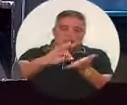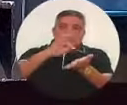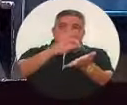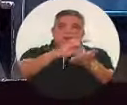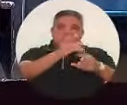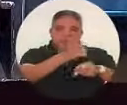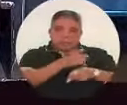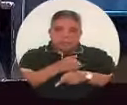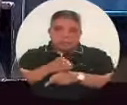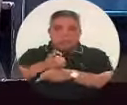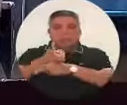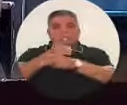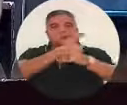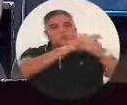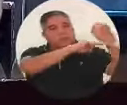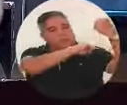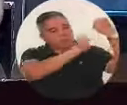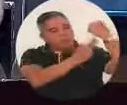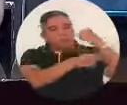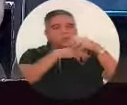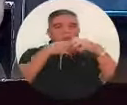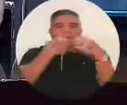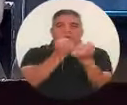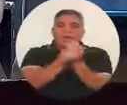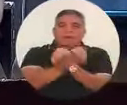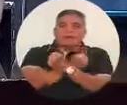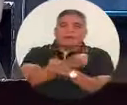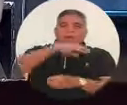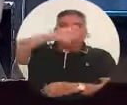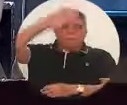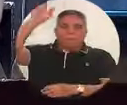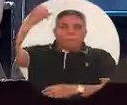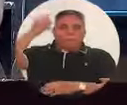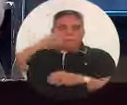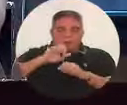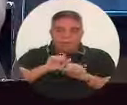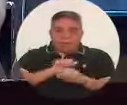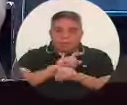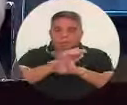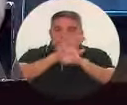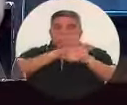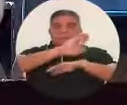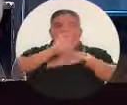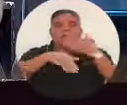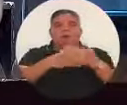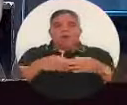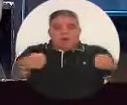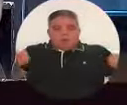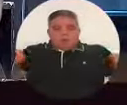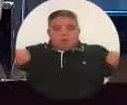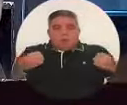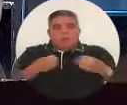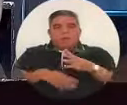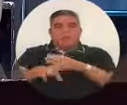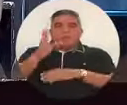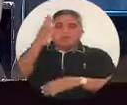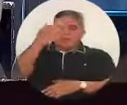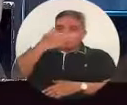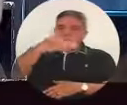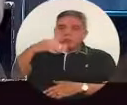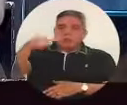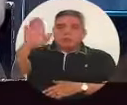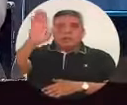shame. Forgiveness, security, power and love, grace that blows